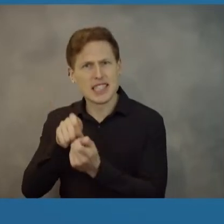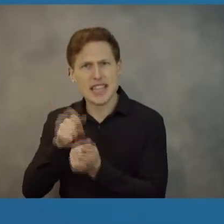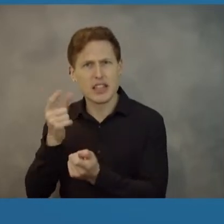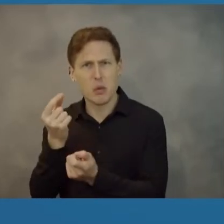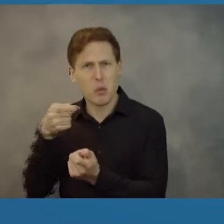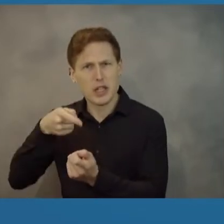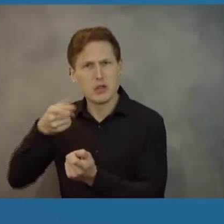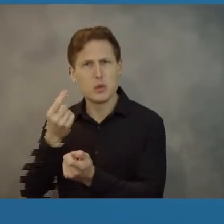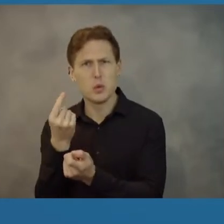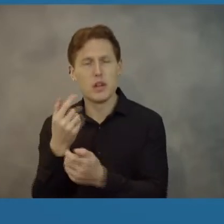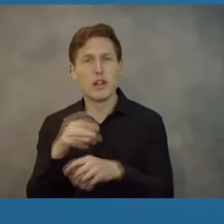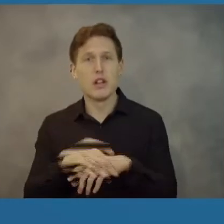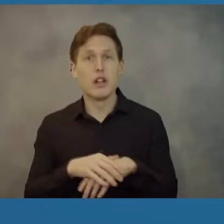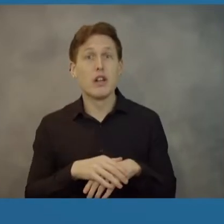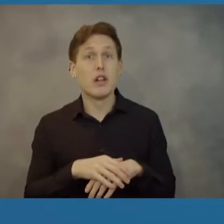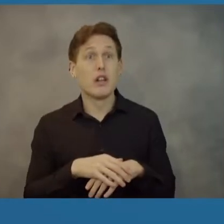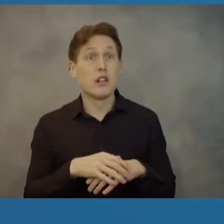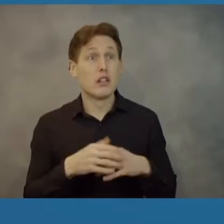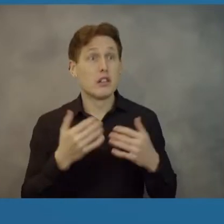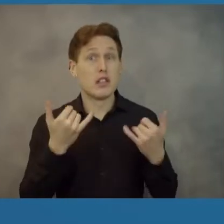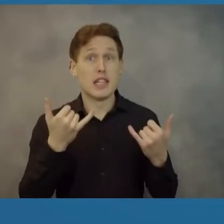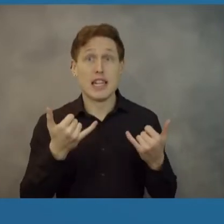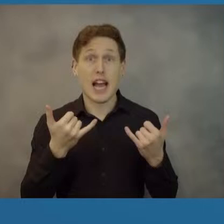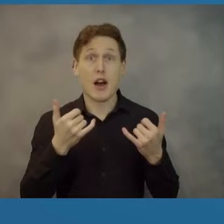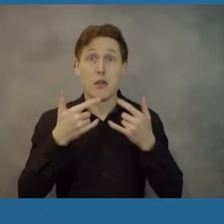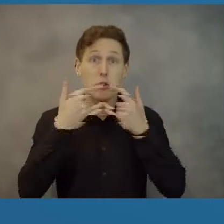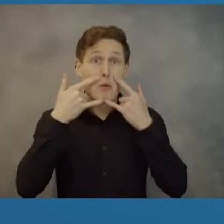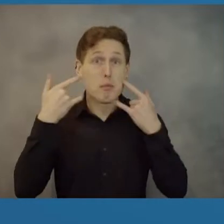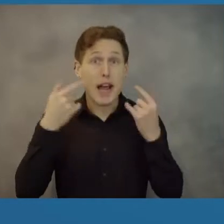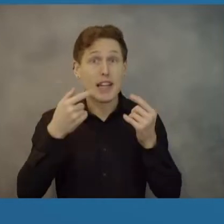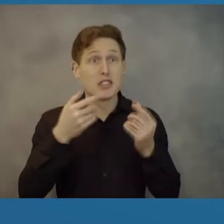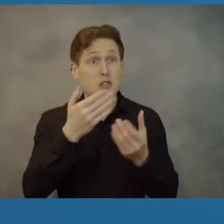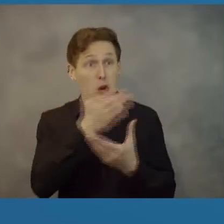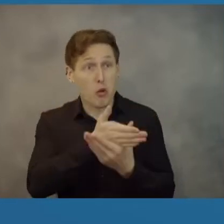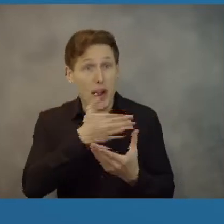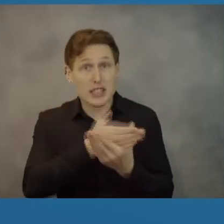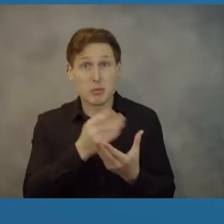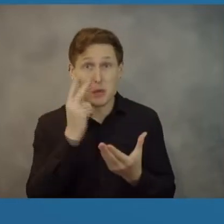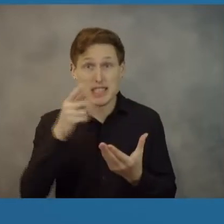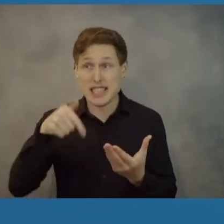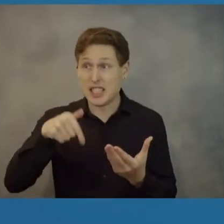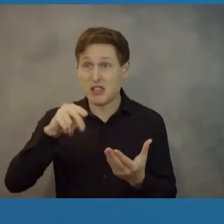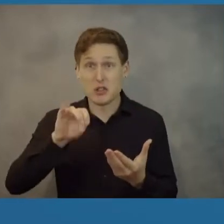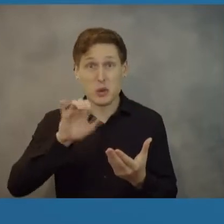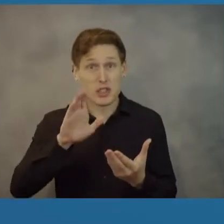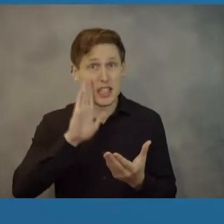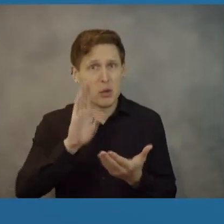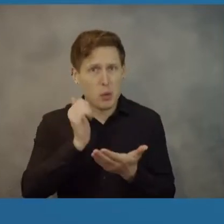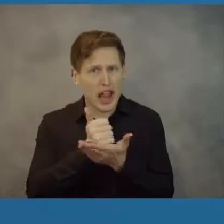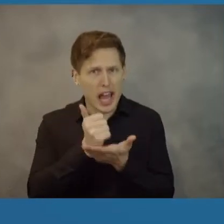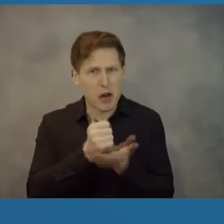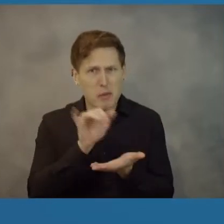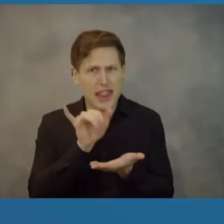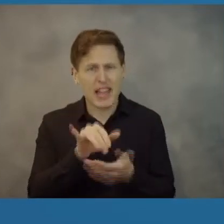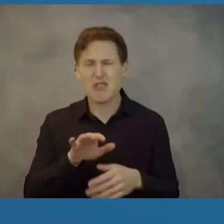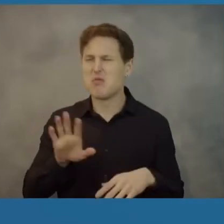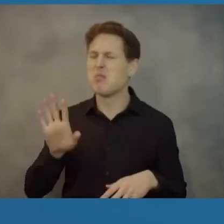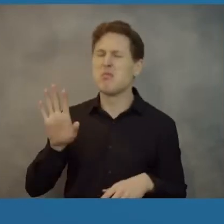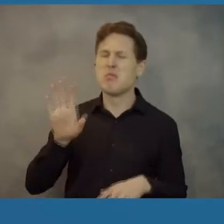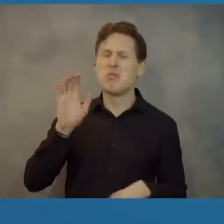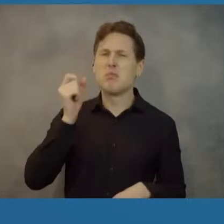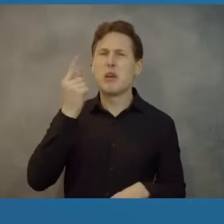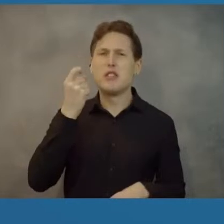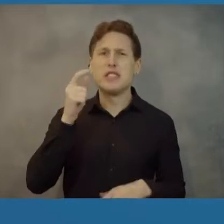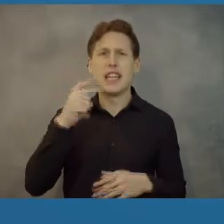mask harassment that we're seeing in New York? This is going to help combat that? When you write laws, you never can stand here and say, oh, this will solve